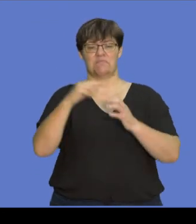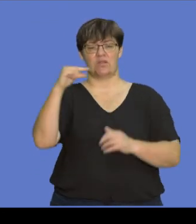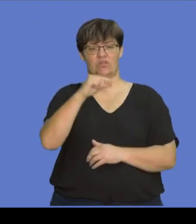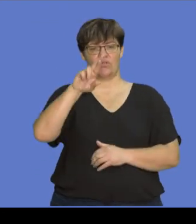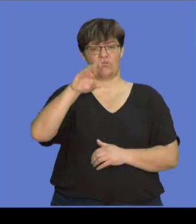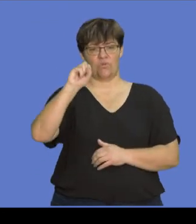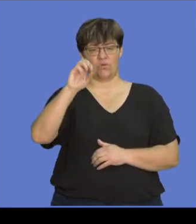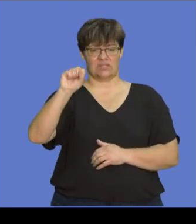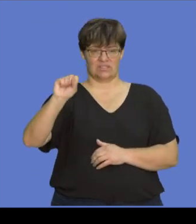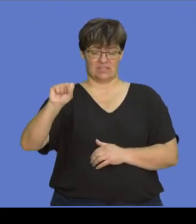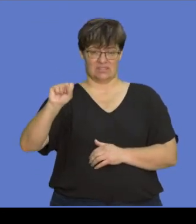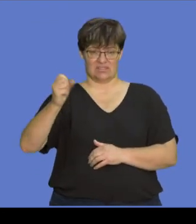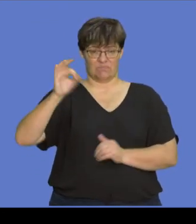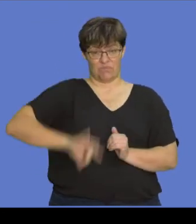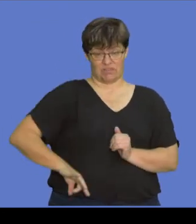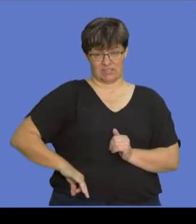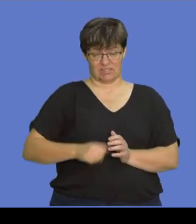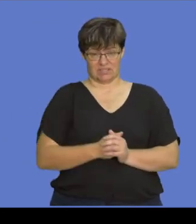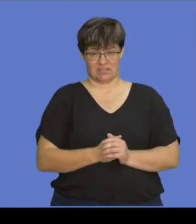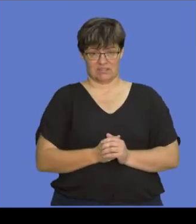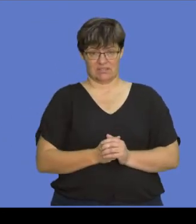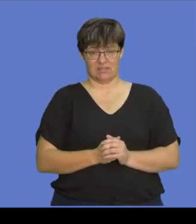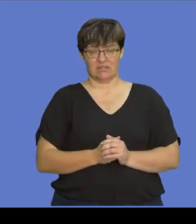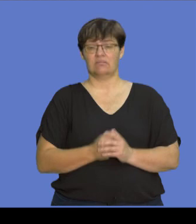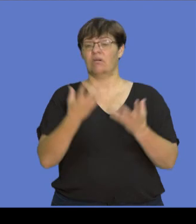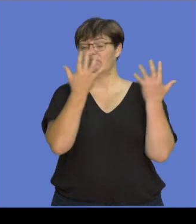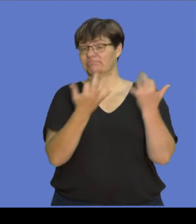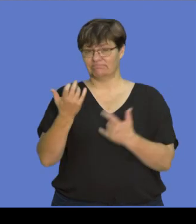profit, okay? And your gross profit works out to